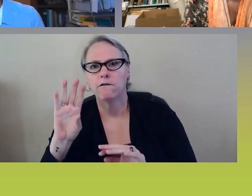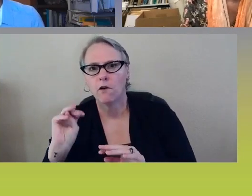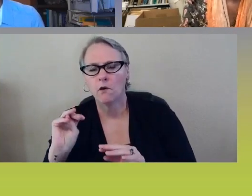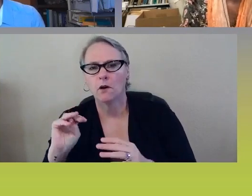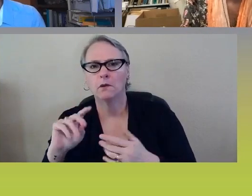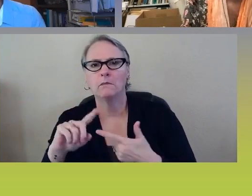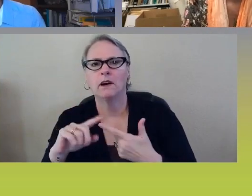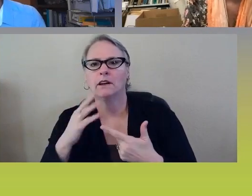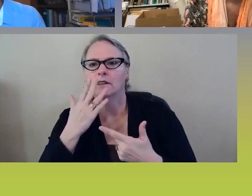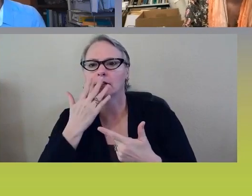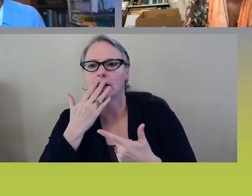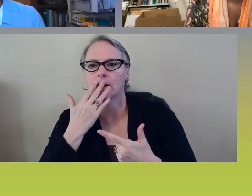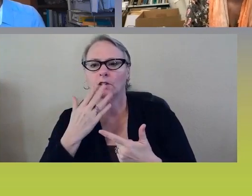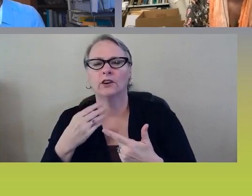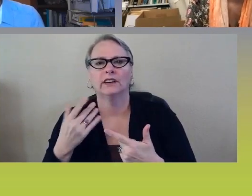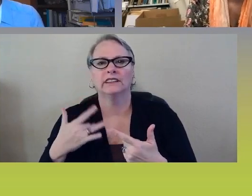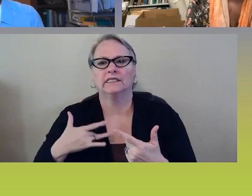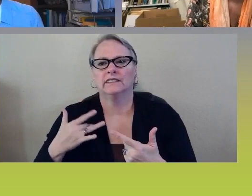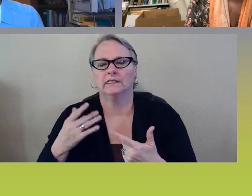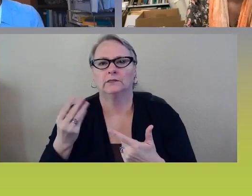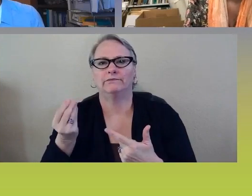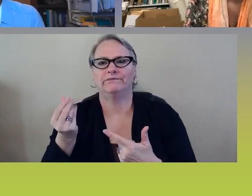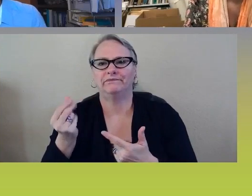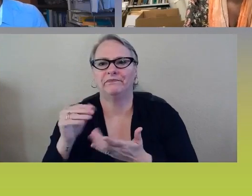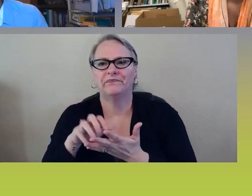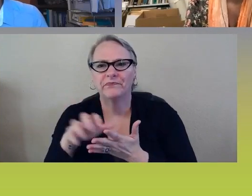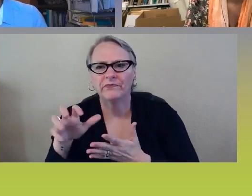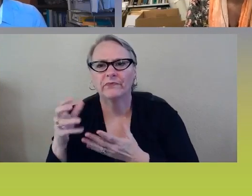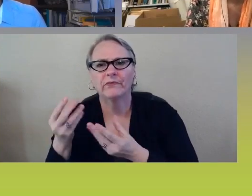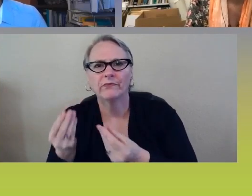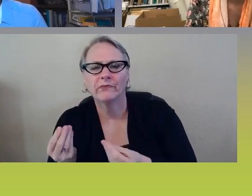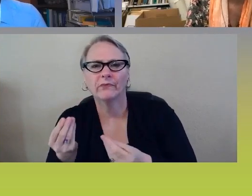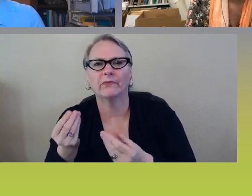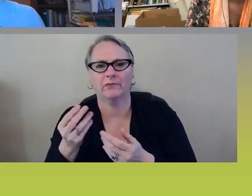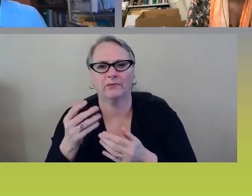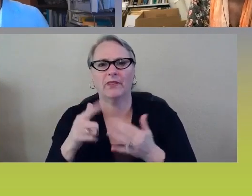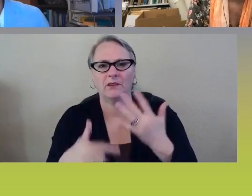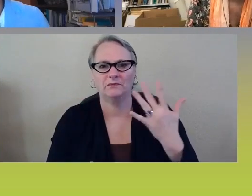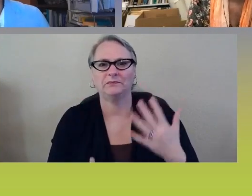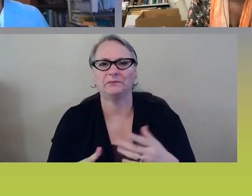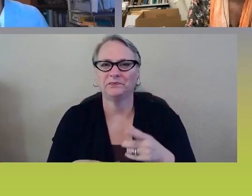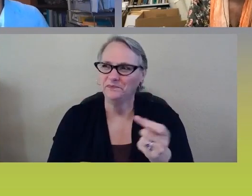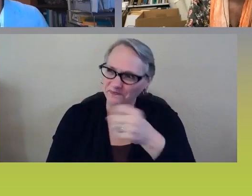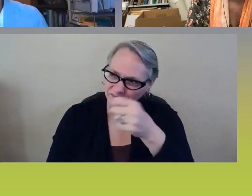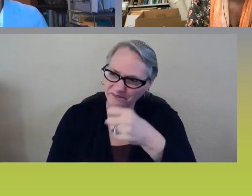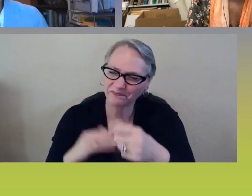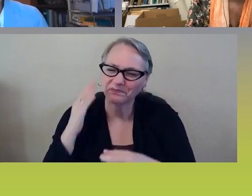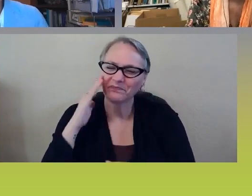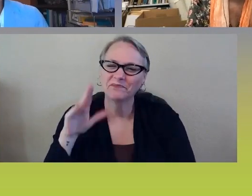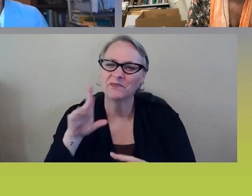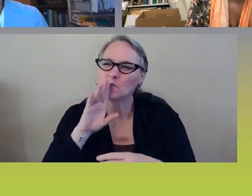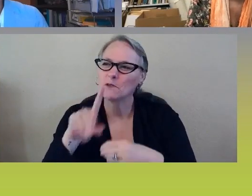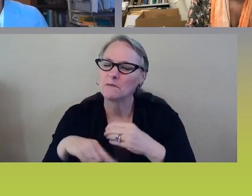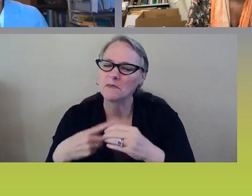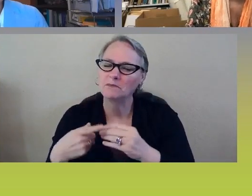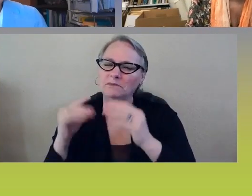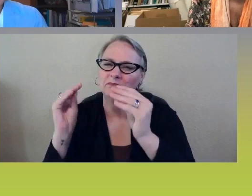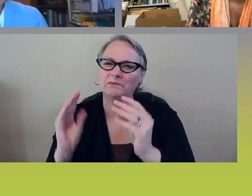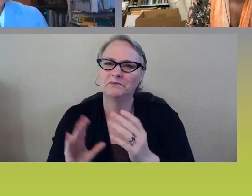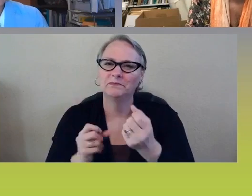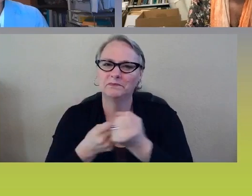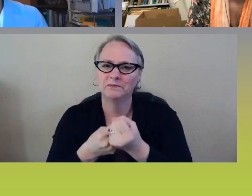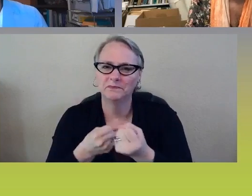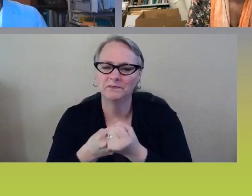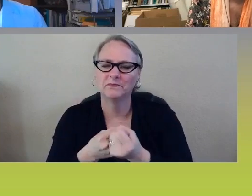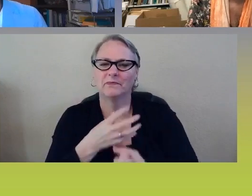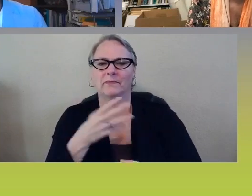etc. So some ideas. Yeah, and that you talk about teacher support, right? So, and then it leads